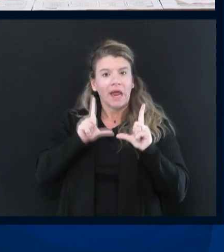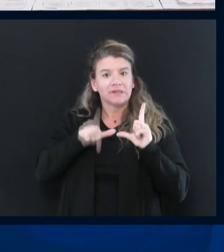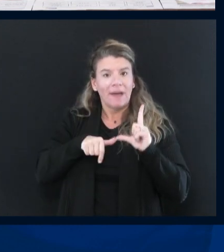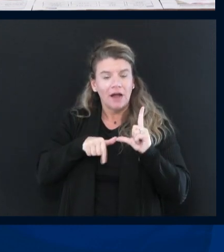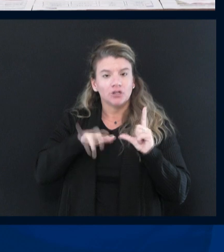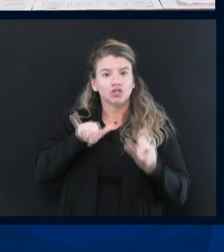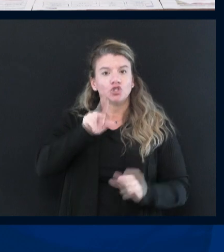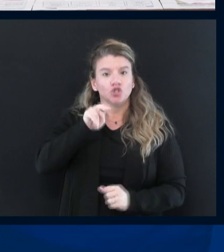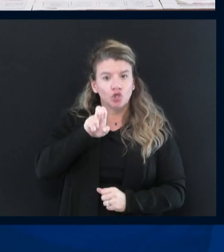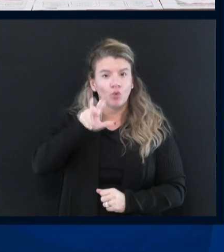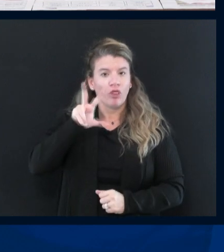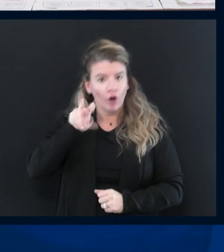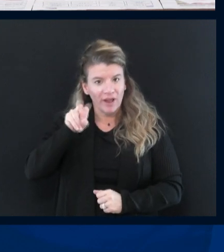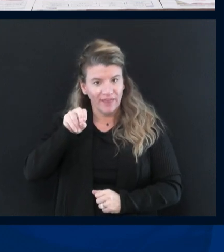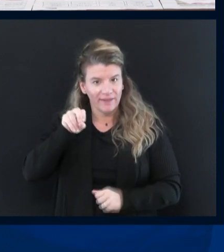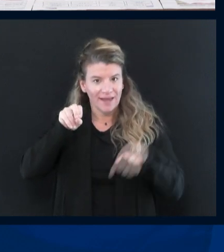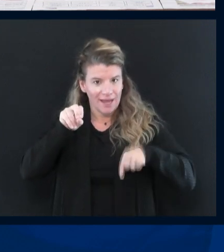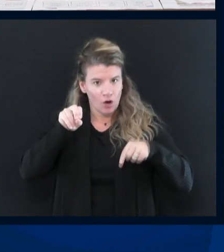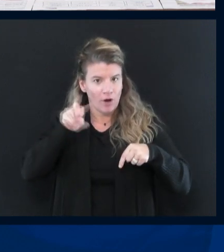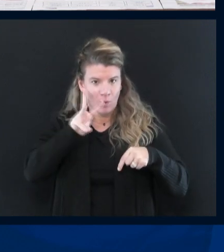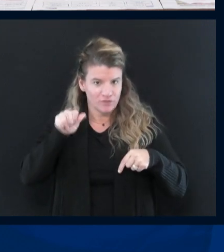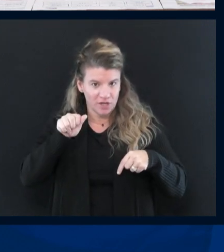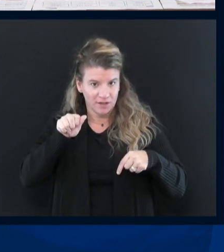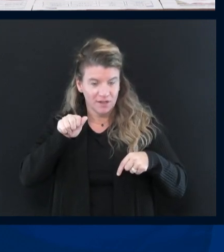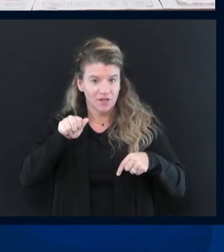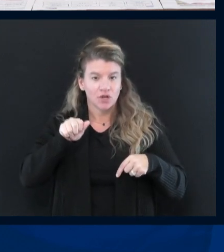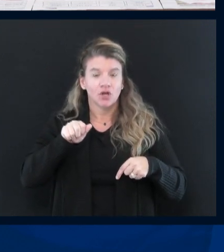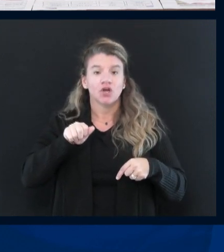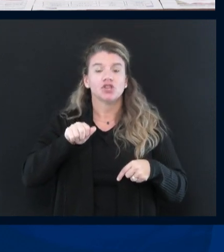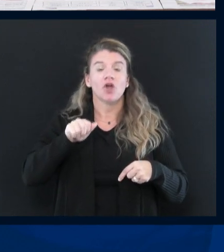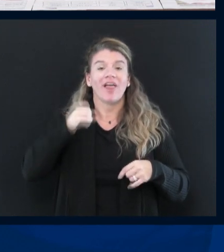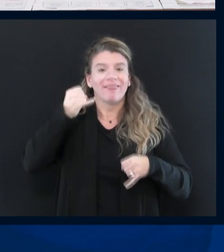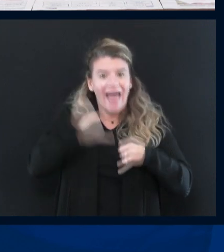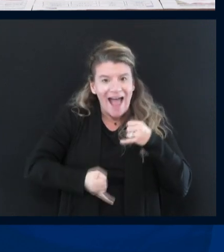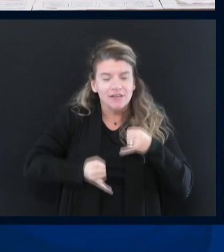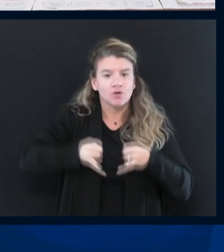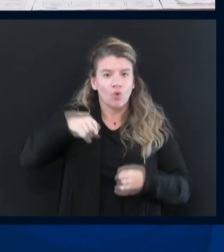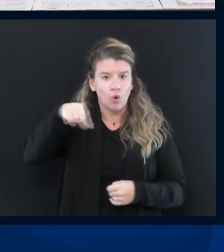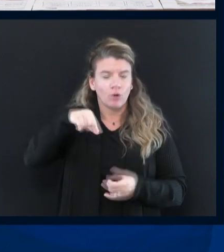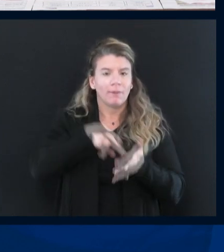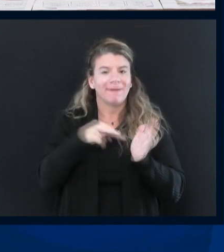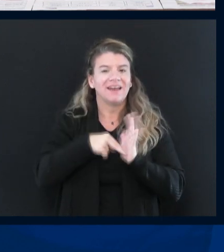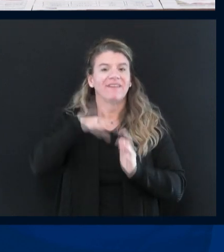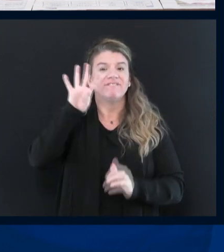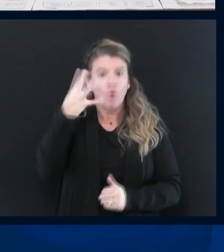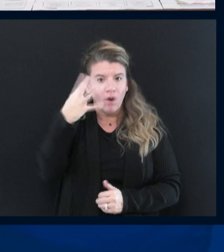Virginia. And so for the last quarter